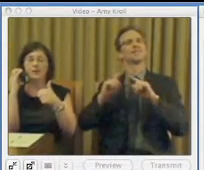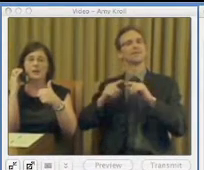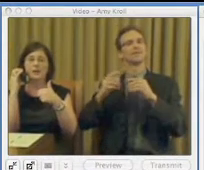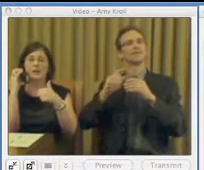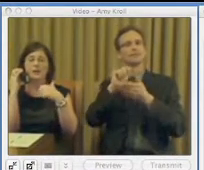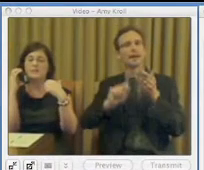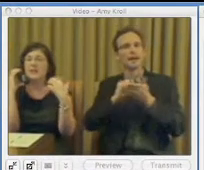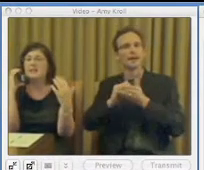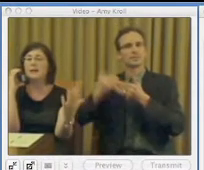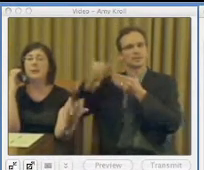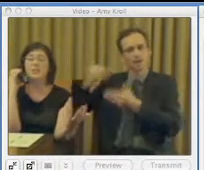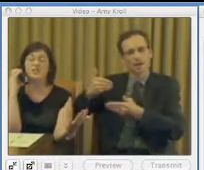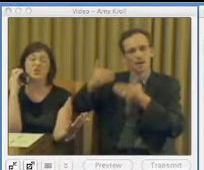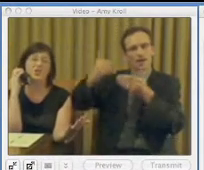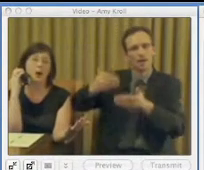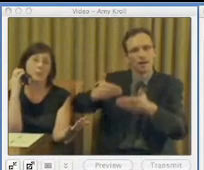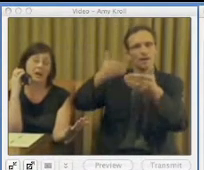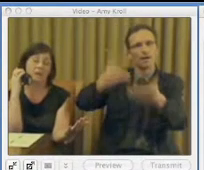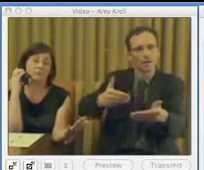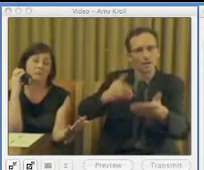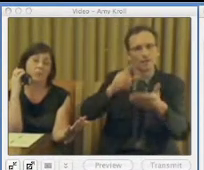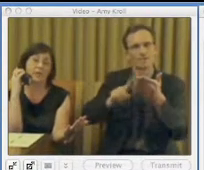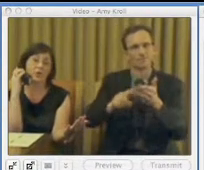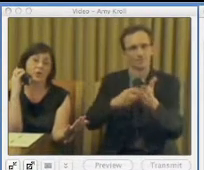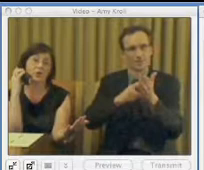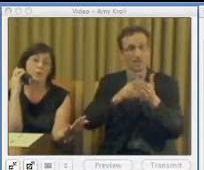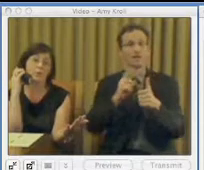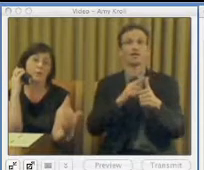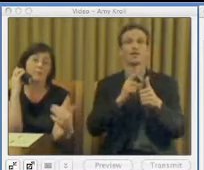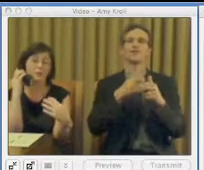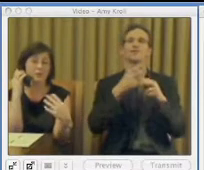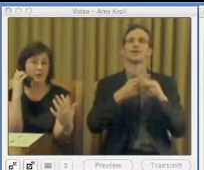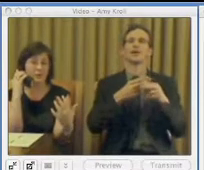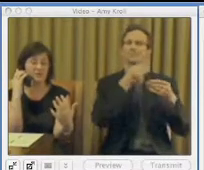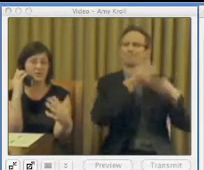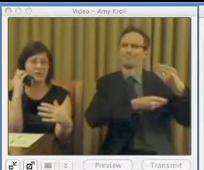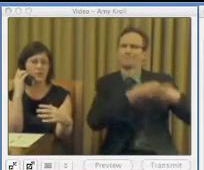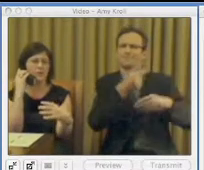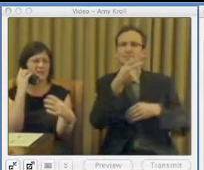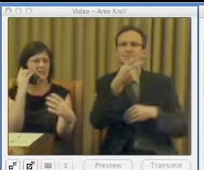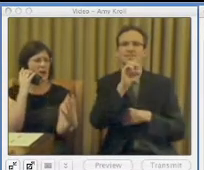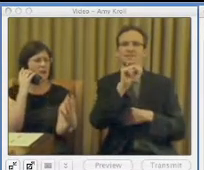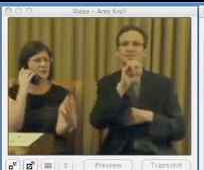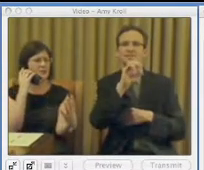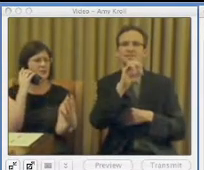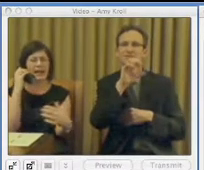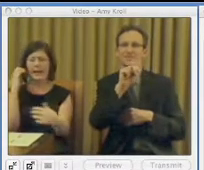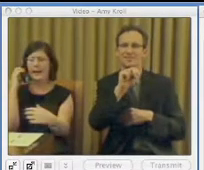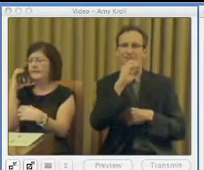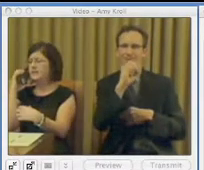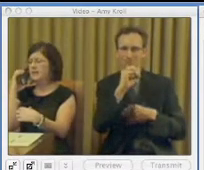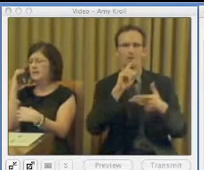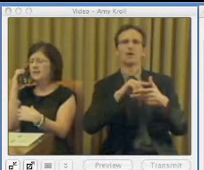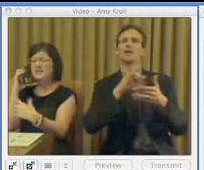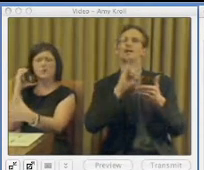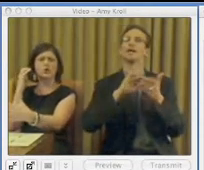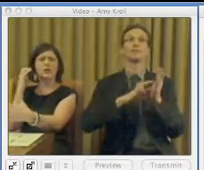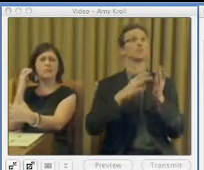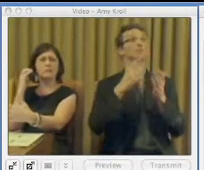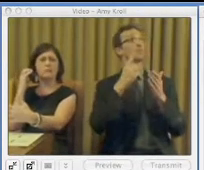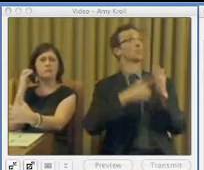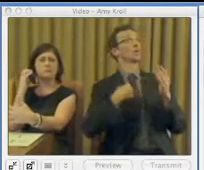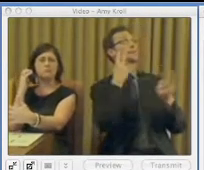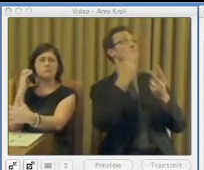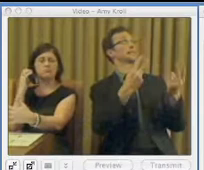where it's basically people describing what they do and being prescriptive. So this is what happens